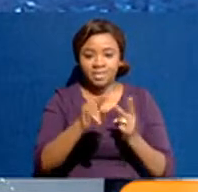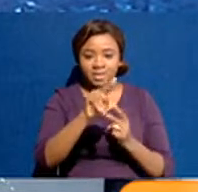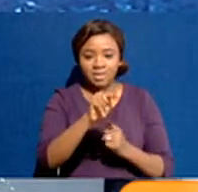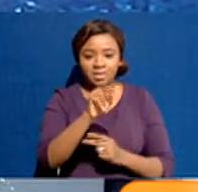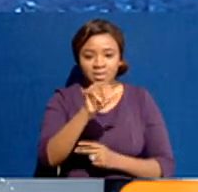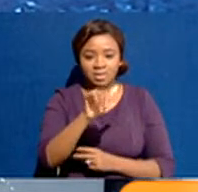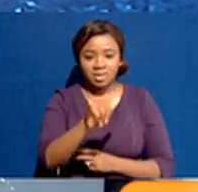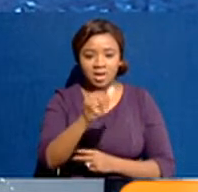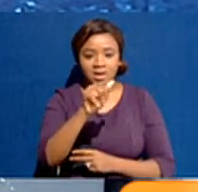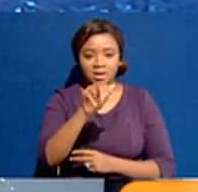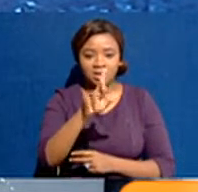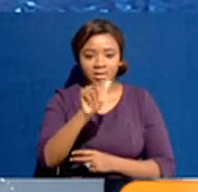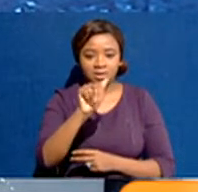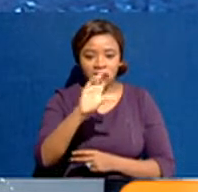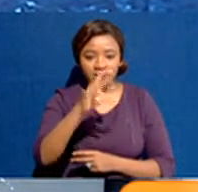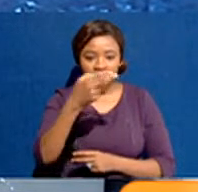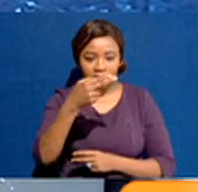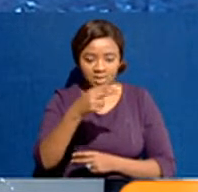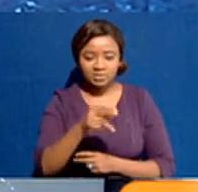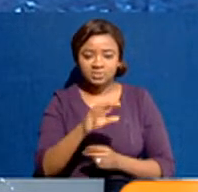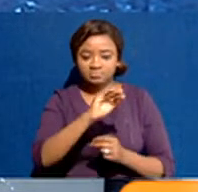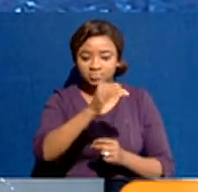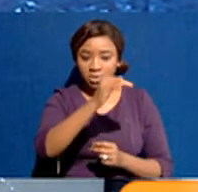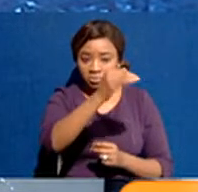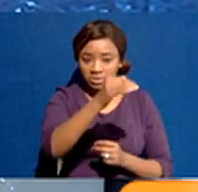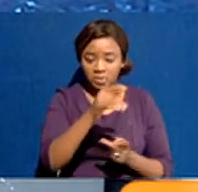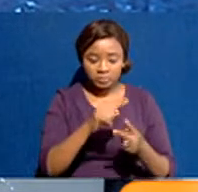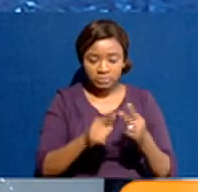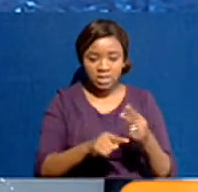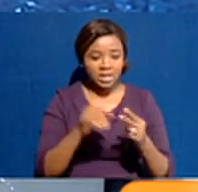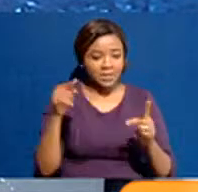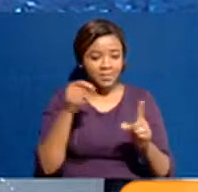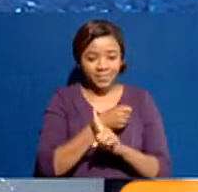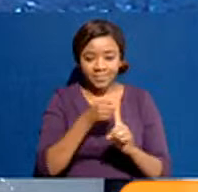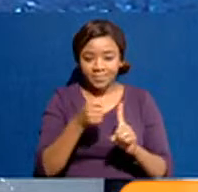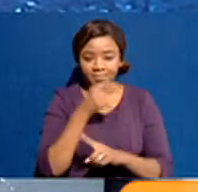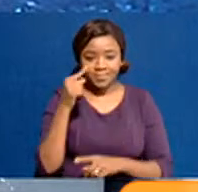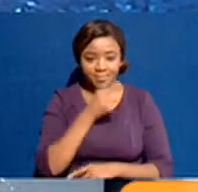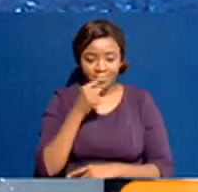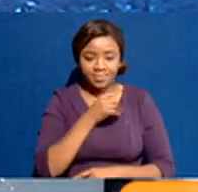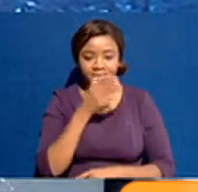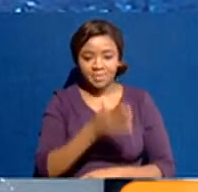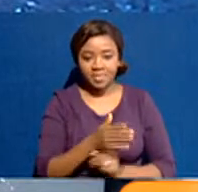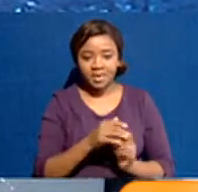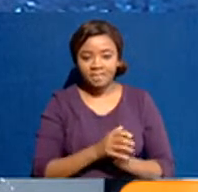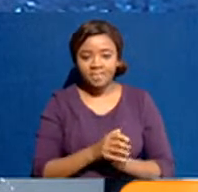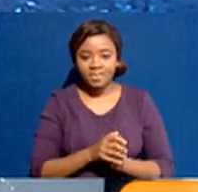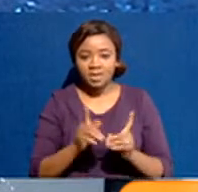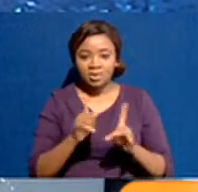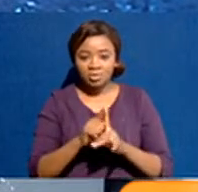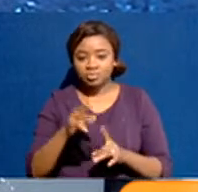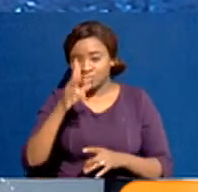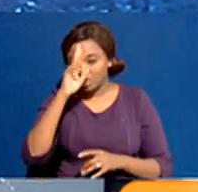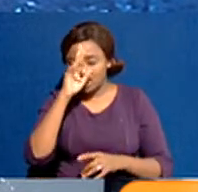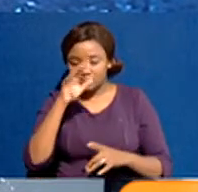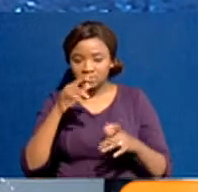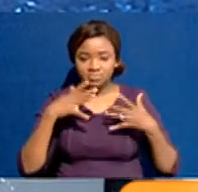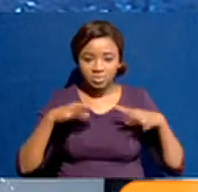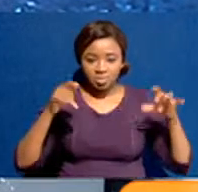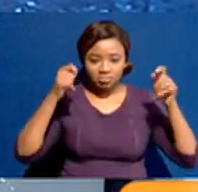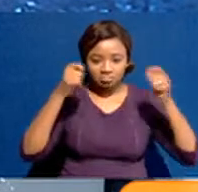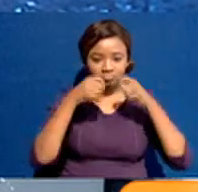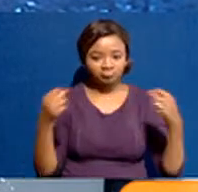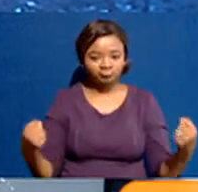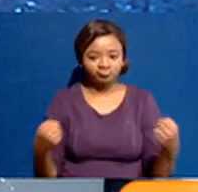Homa Bay County, businesses remained shut for the better part of the day as police and demonstrators clashed. Martin